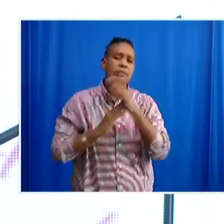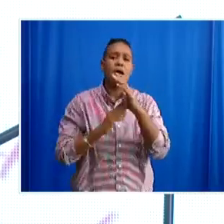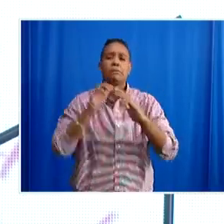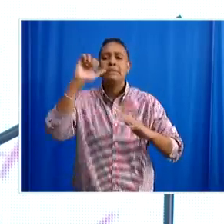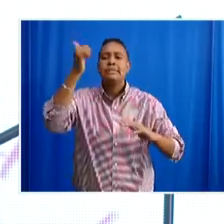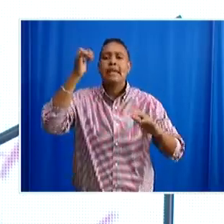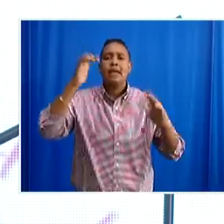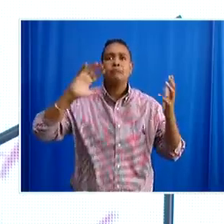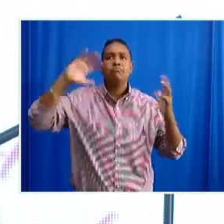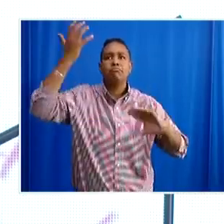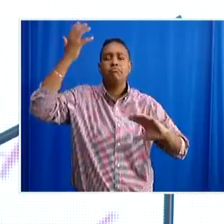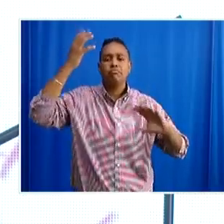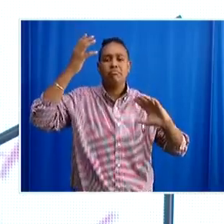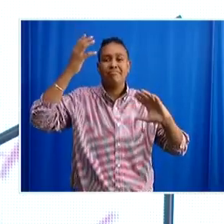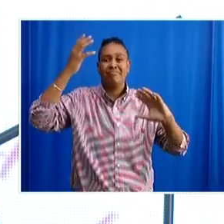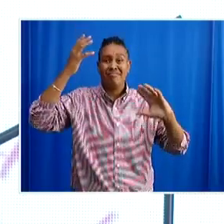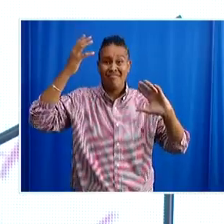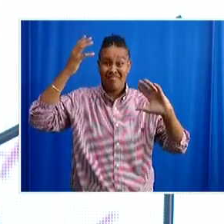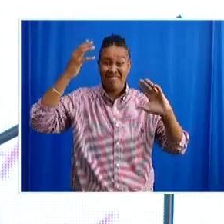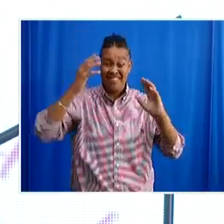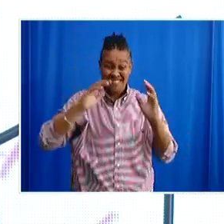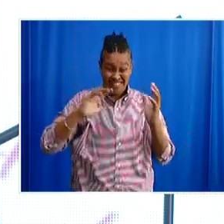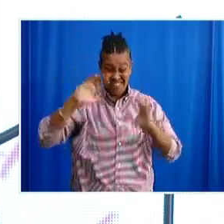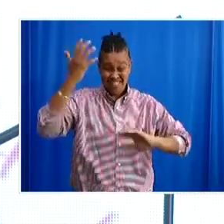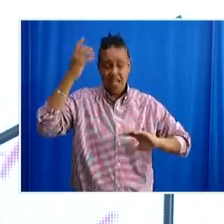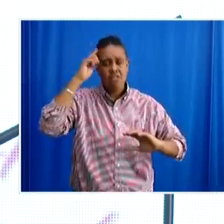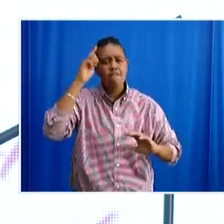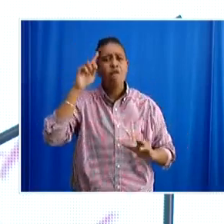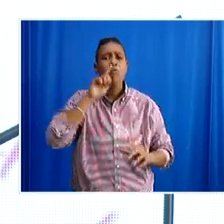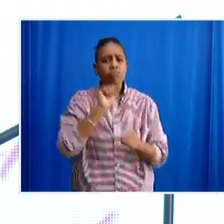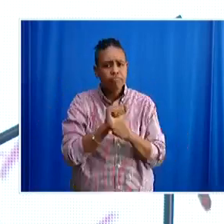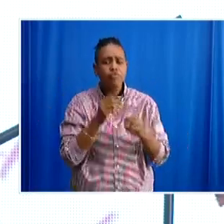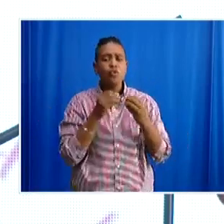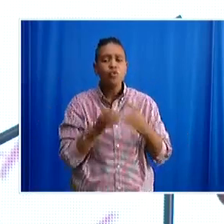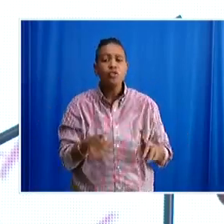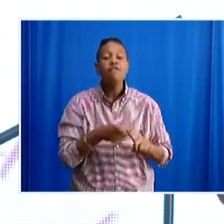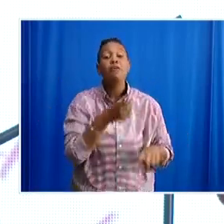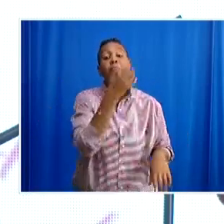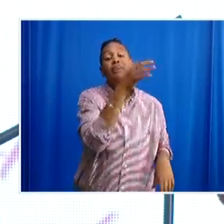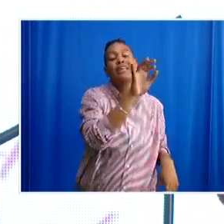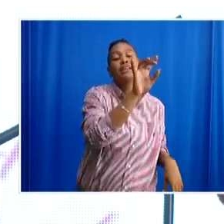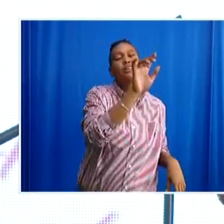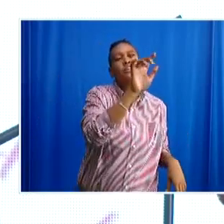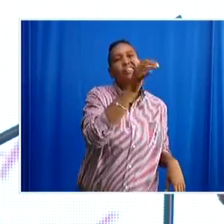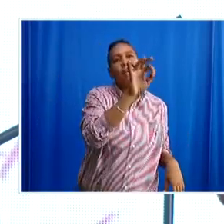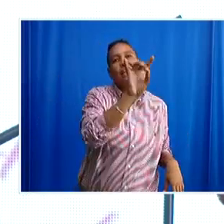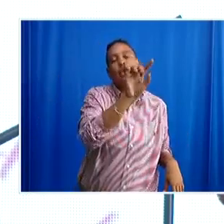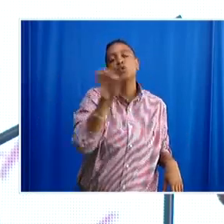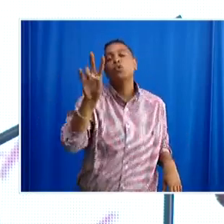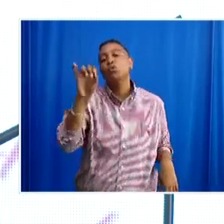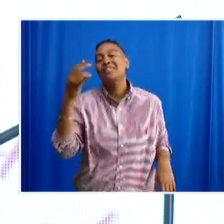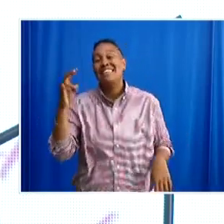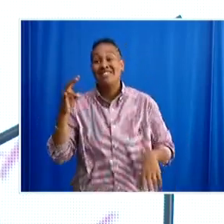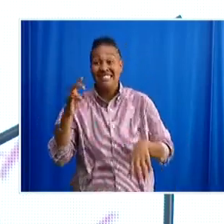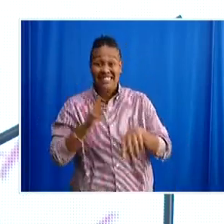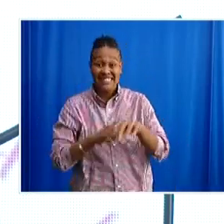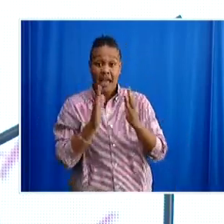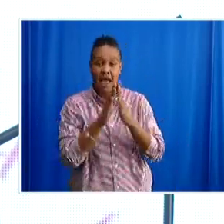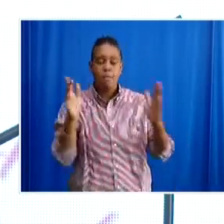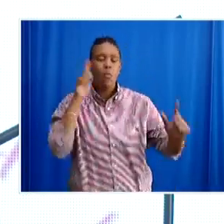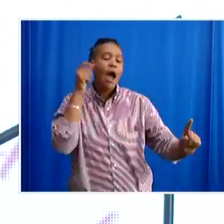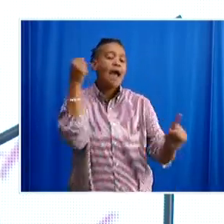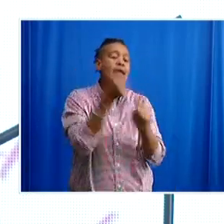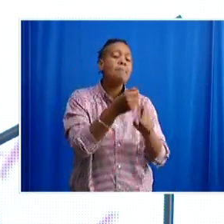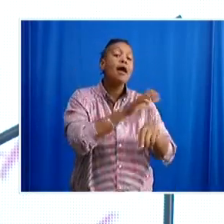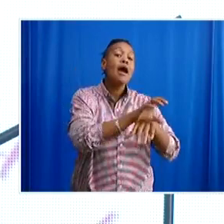climate-related disasters for absolute losses for 1998 to 2017 period due to their impact on the Caribbean and on